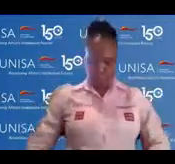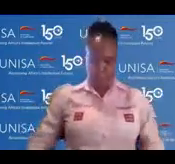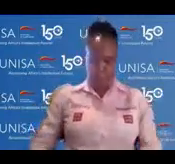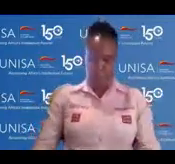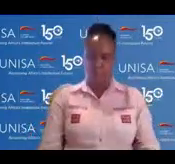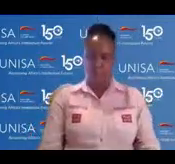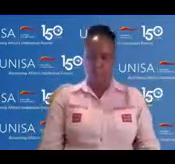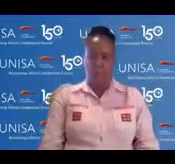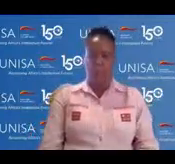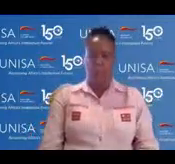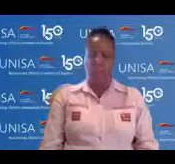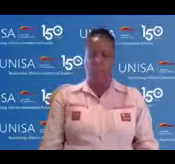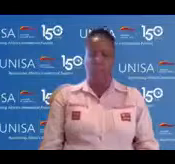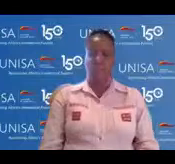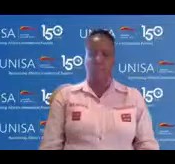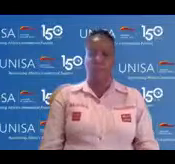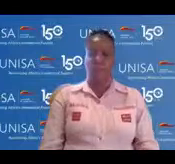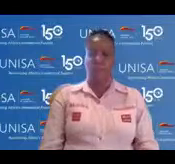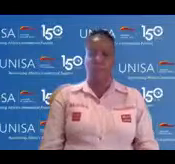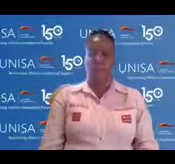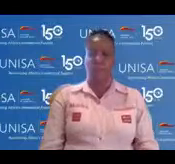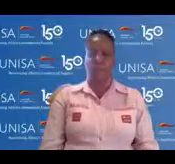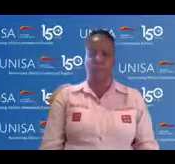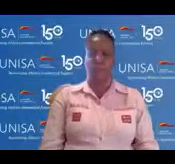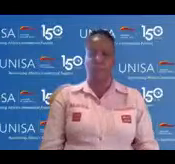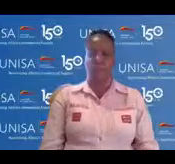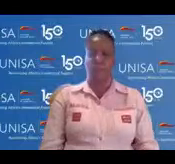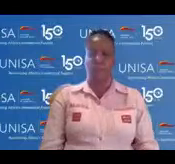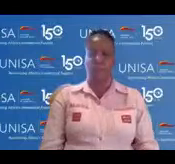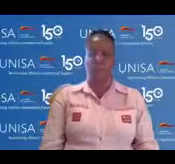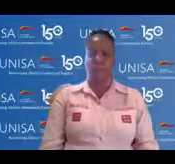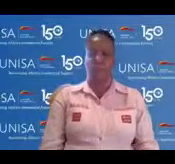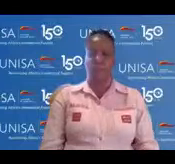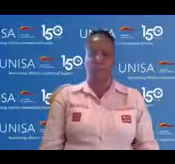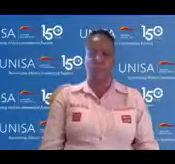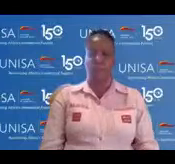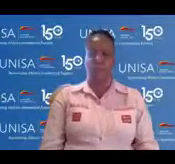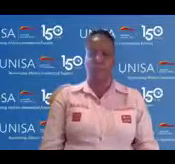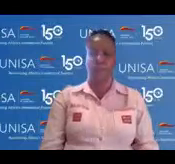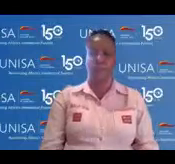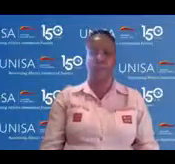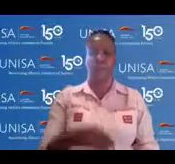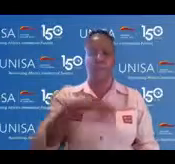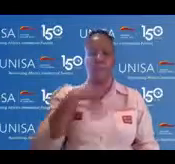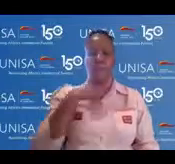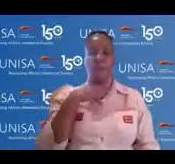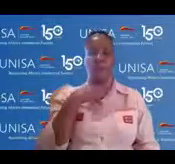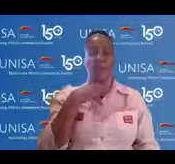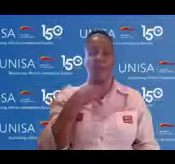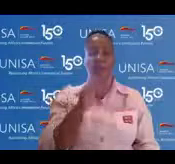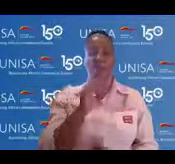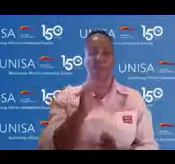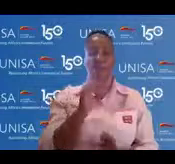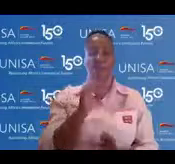see if we do have enough responses yet to pull out 10 winners for the day.